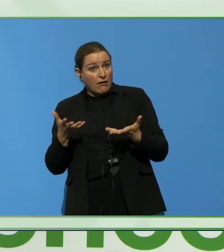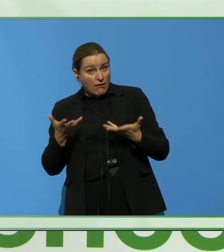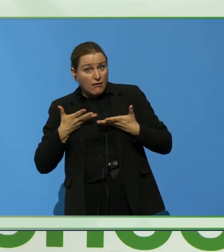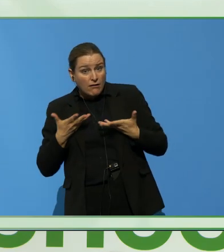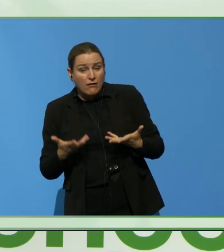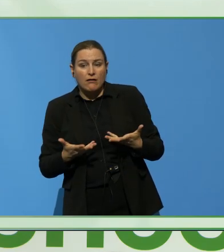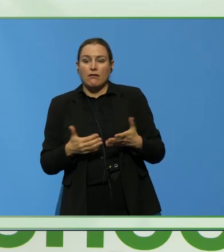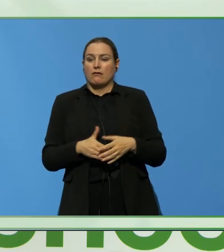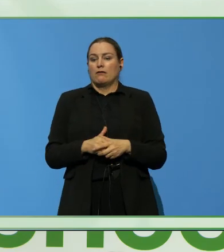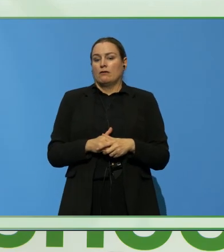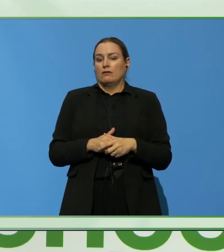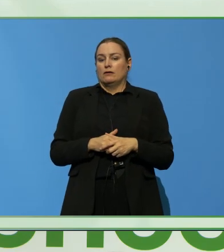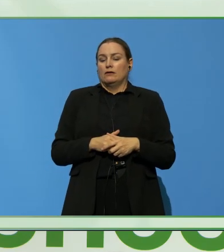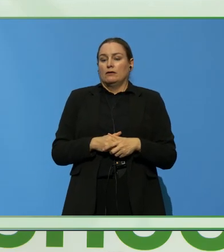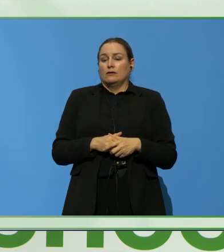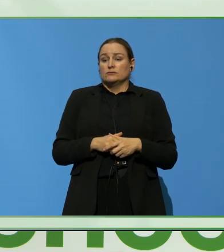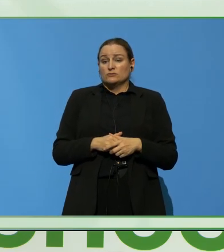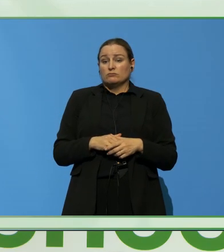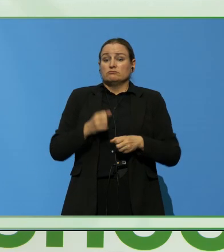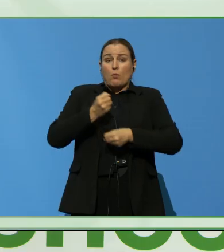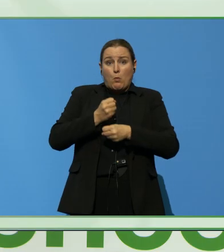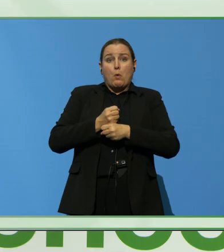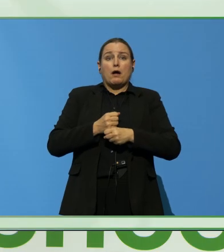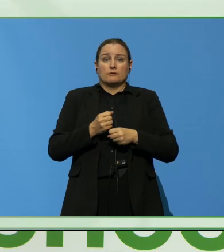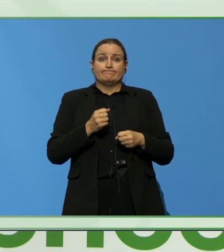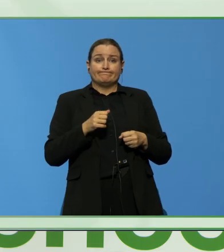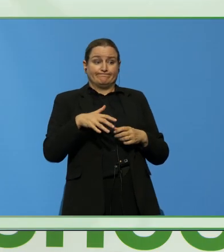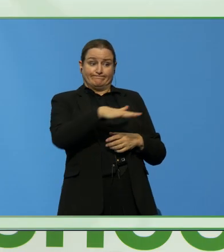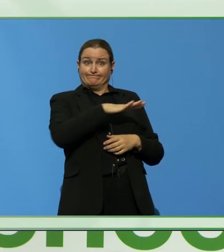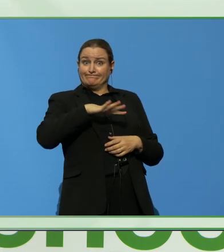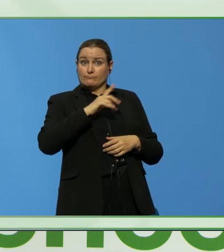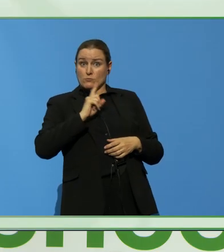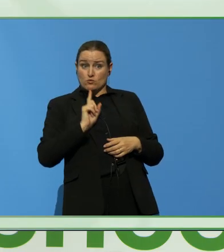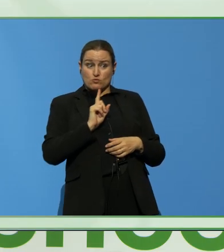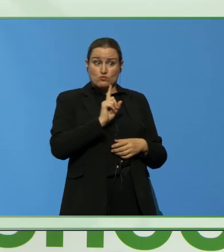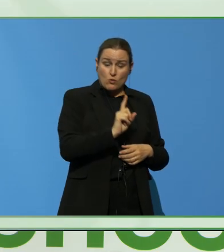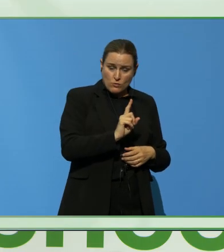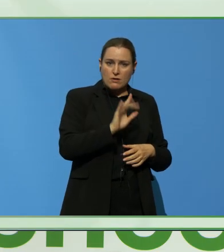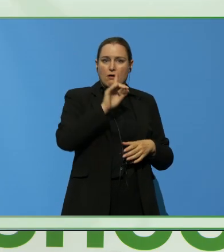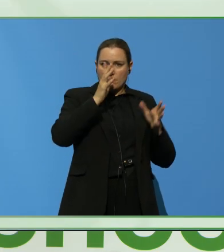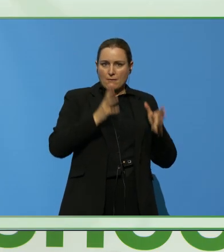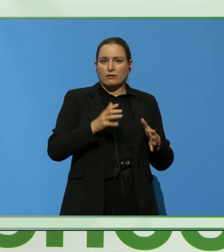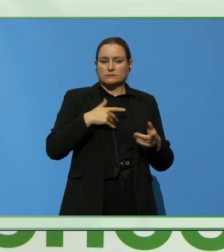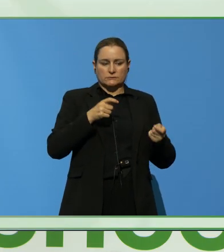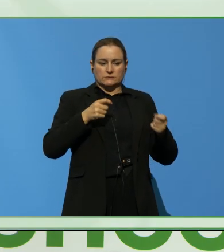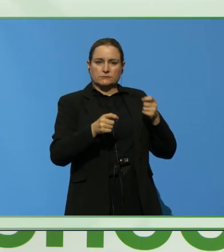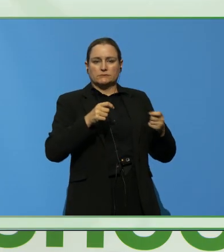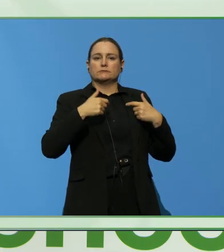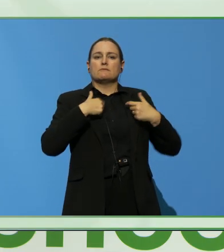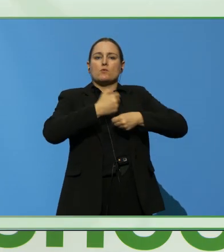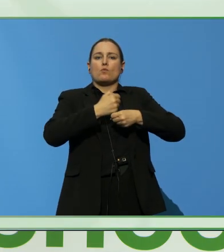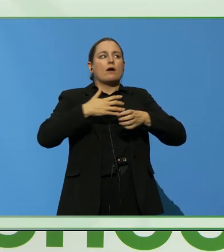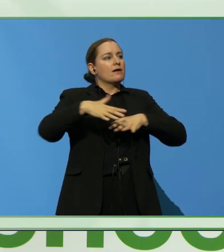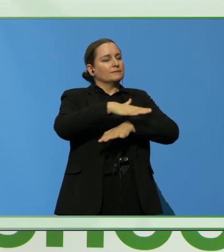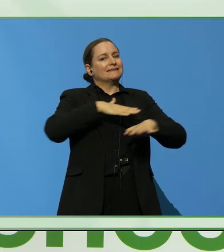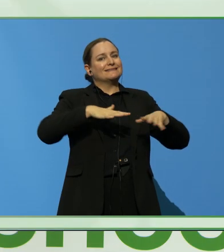access workspace, but reasonable accommodation would be provided. And policies in media would change as well. And I